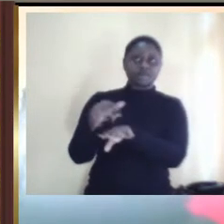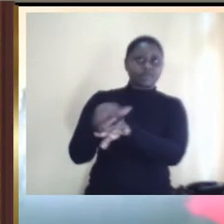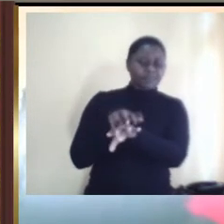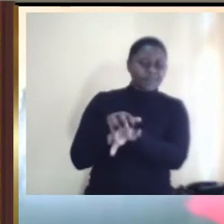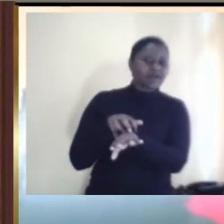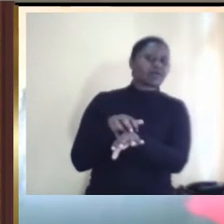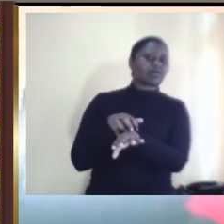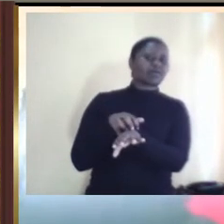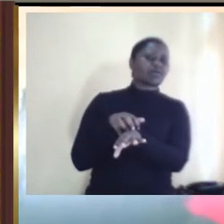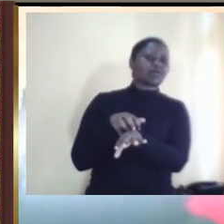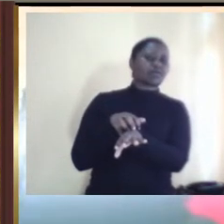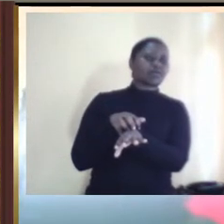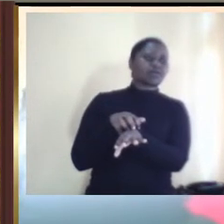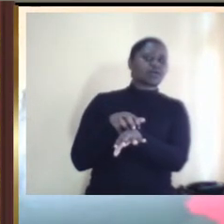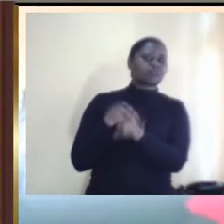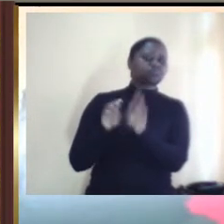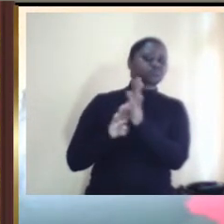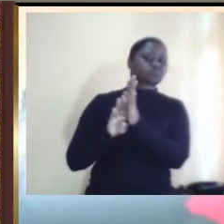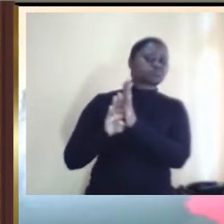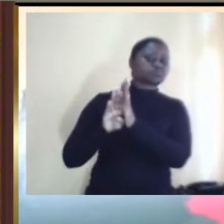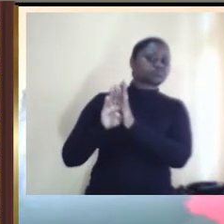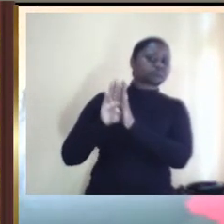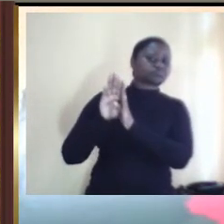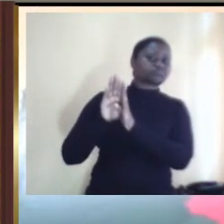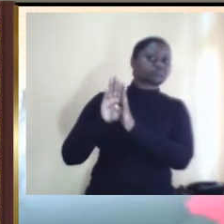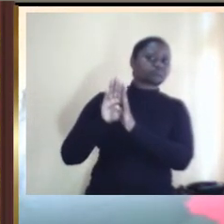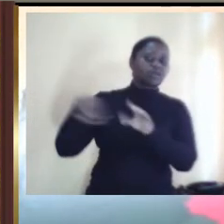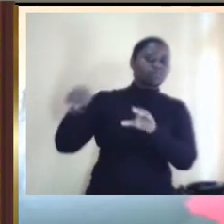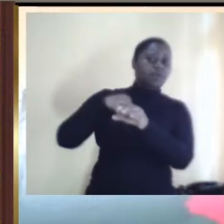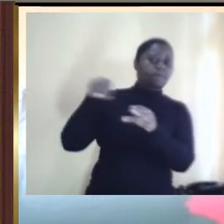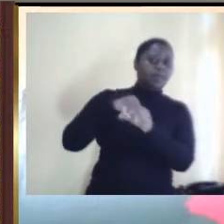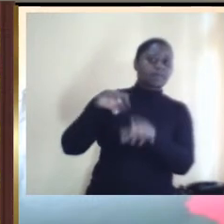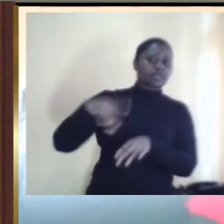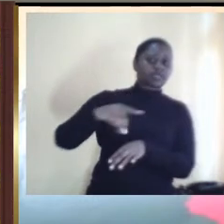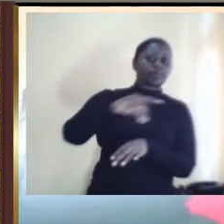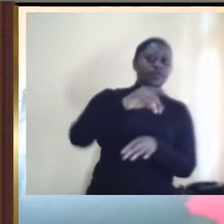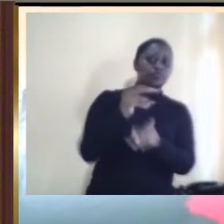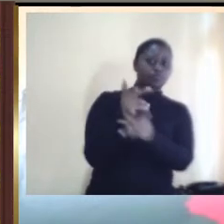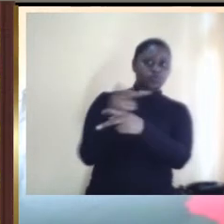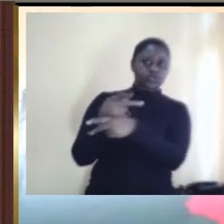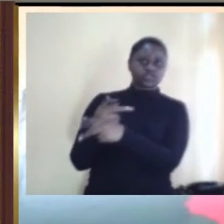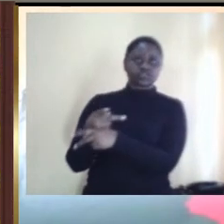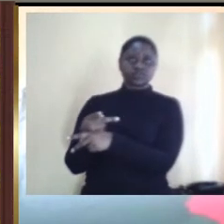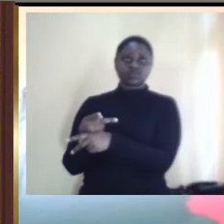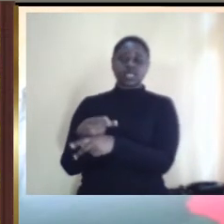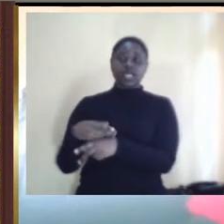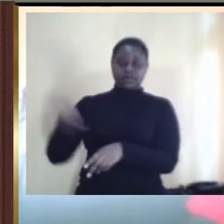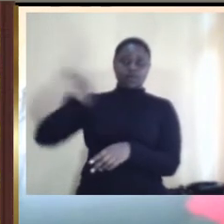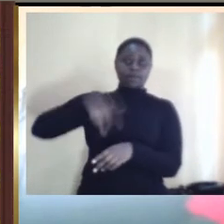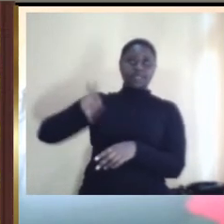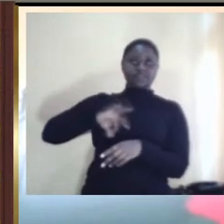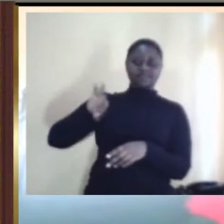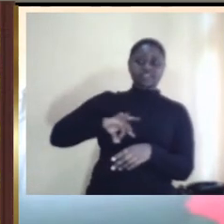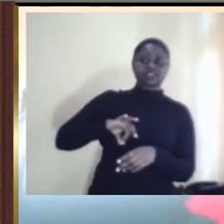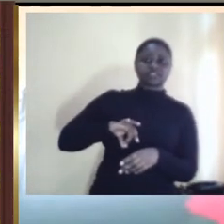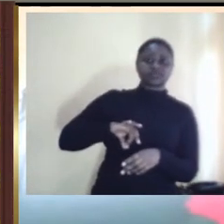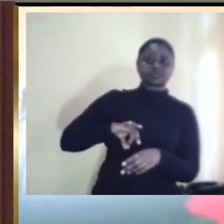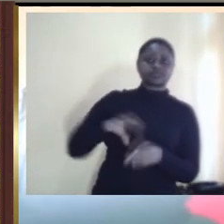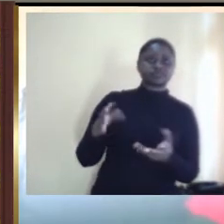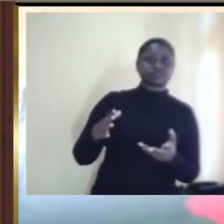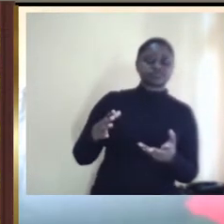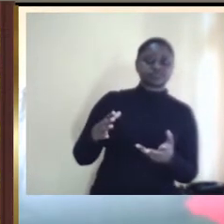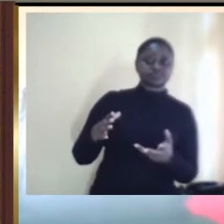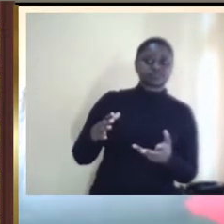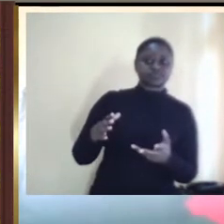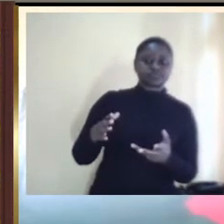and are growing animal and are involved in animal production will benefit and will change the status quo